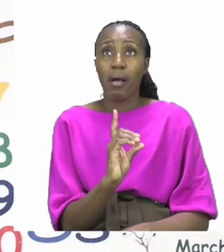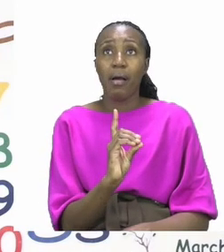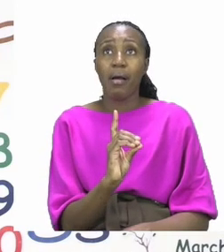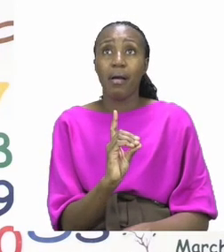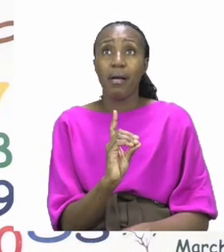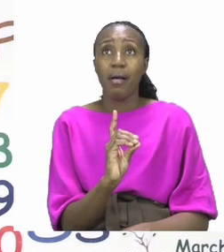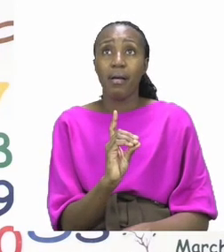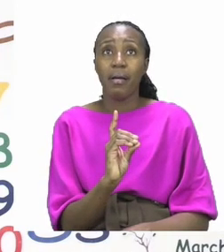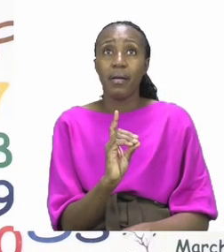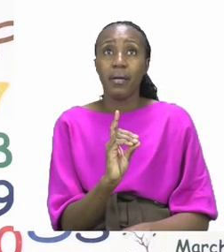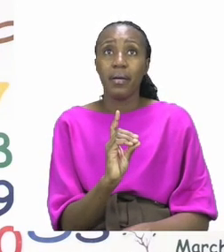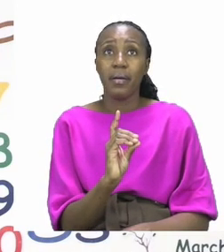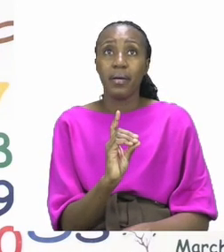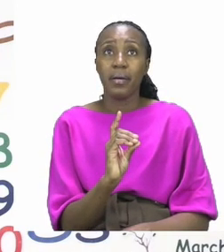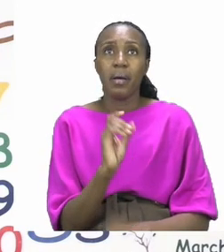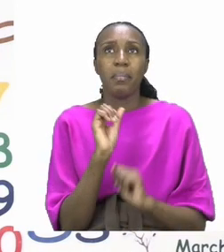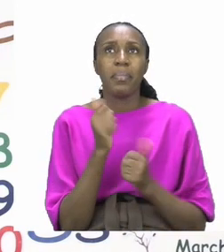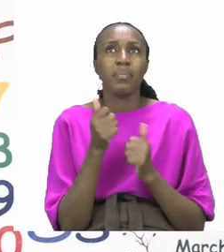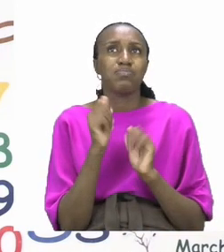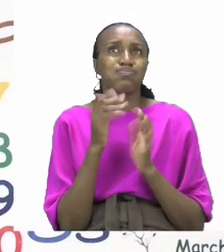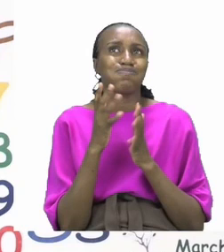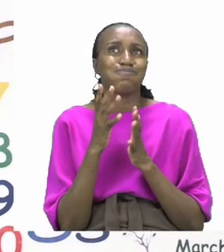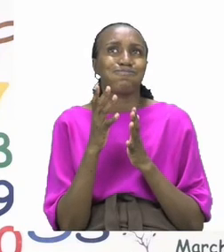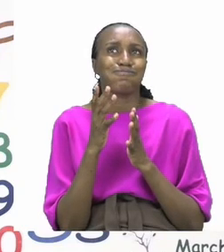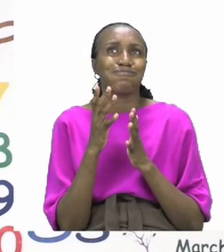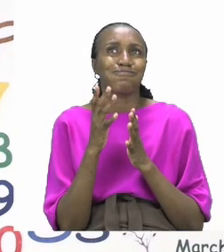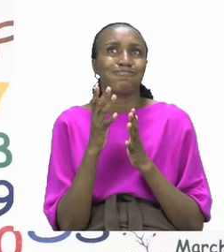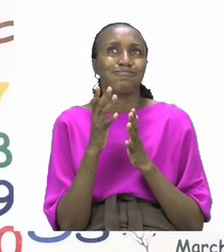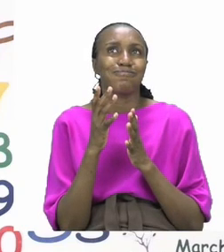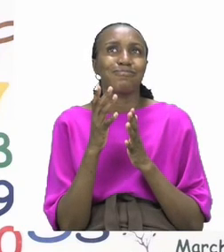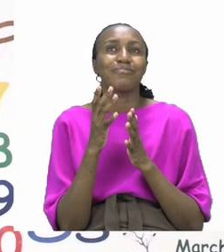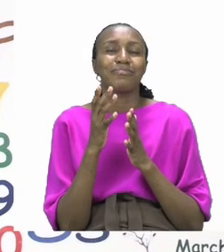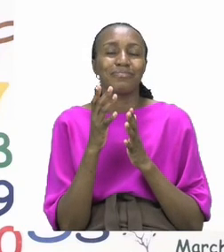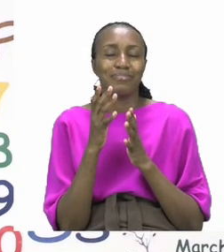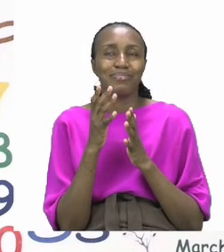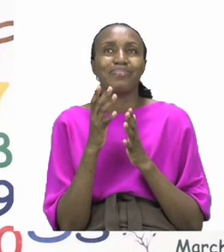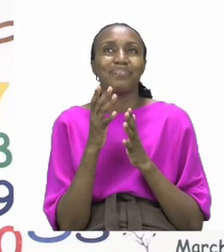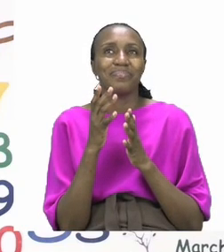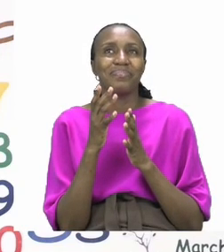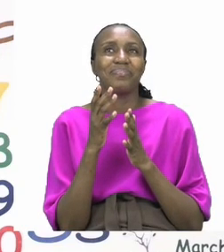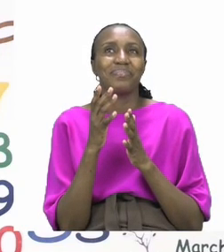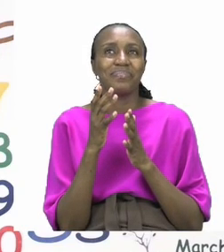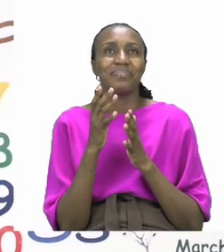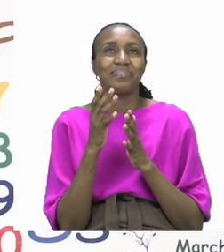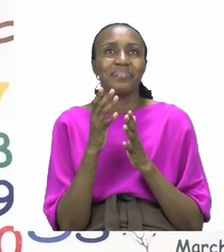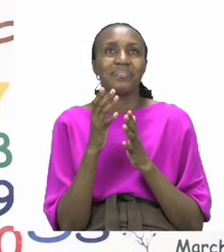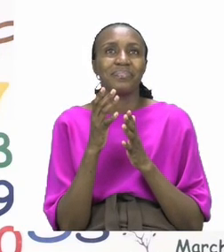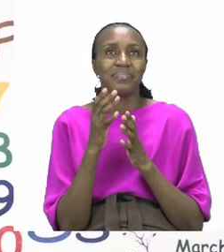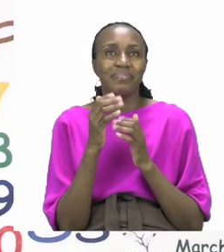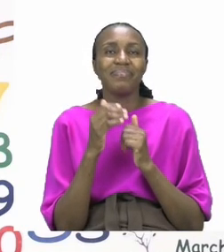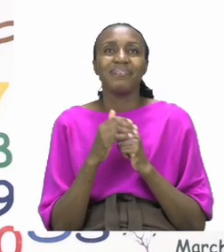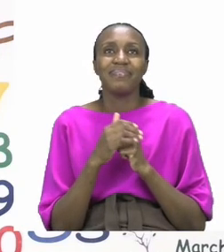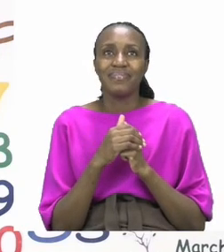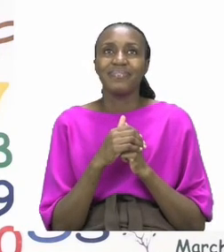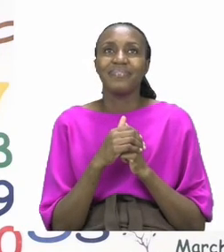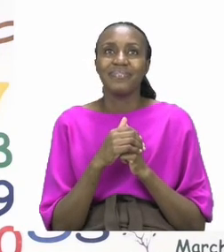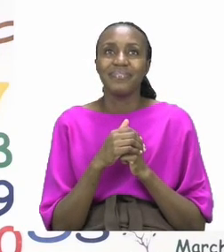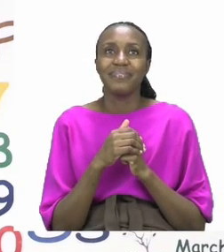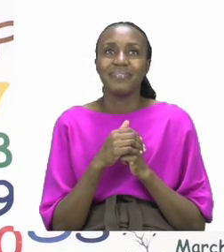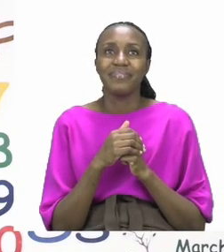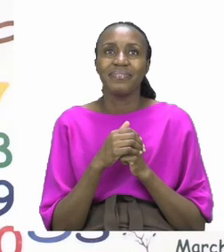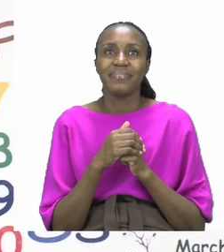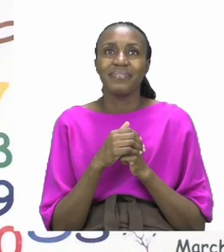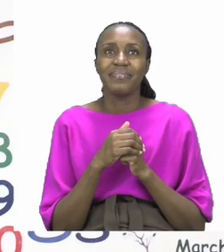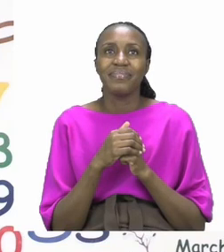D. Well done, everyone, if you found it before me. I almost missed it.